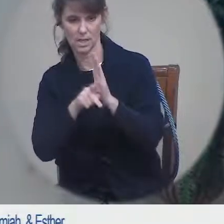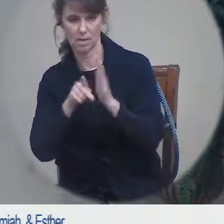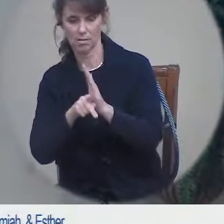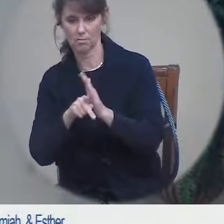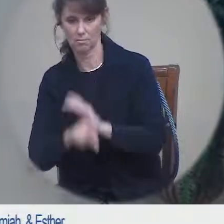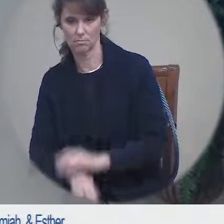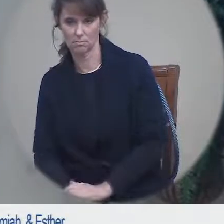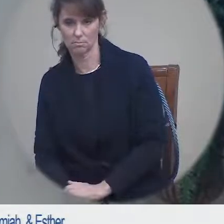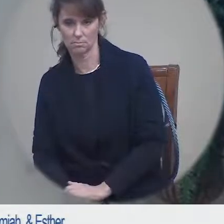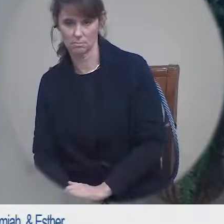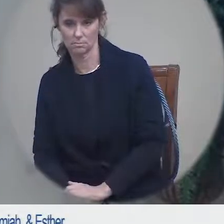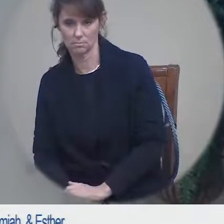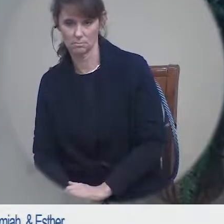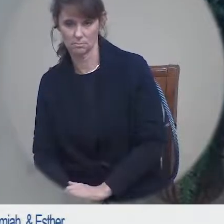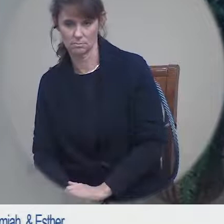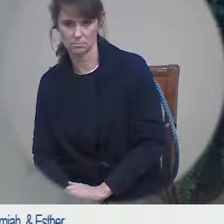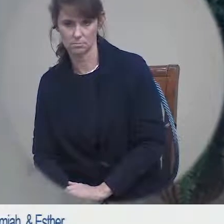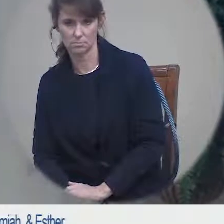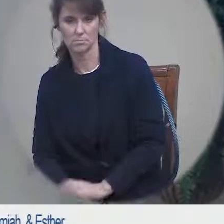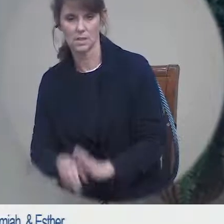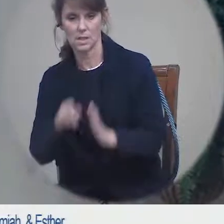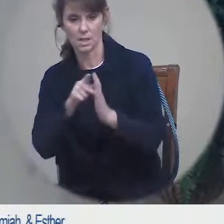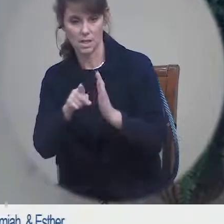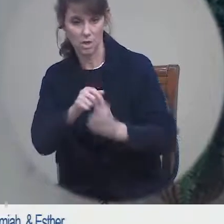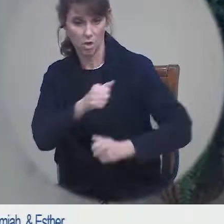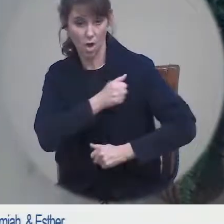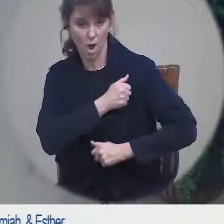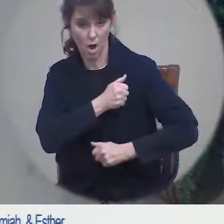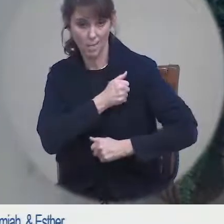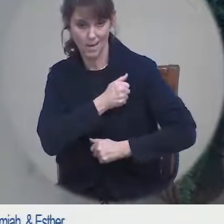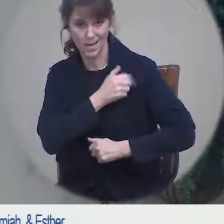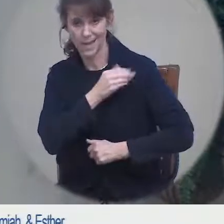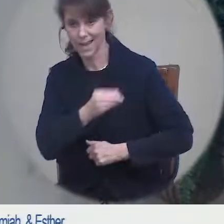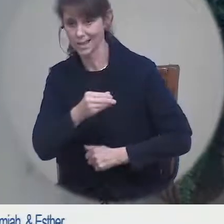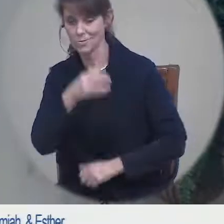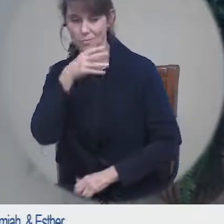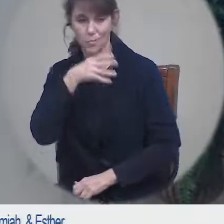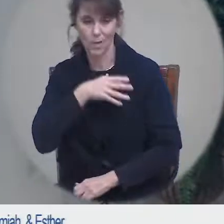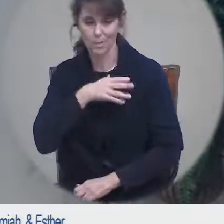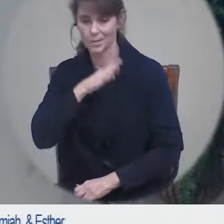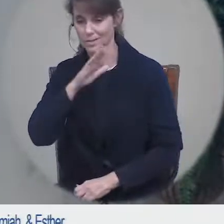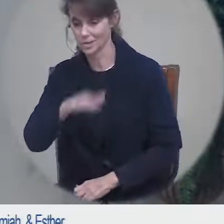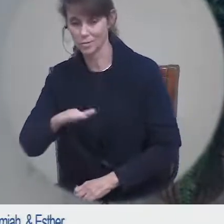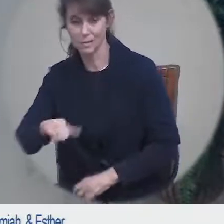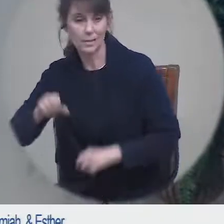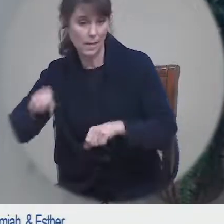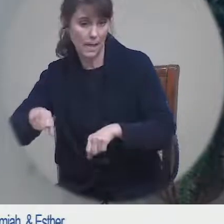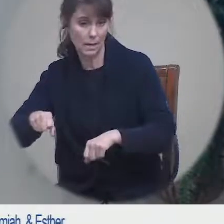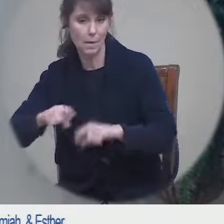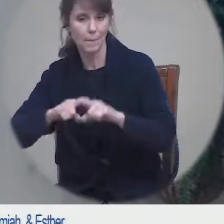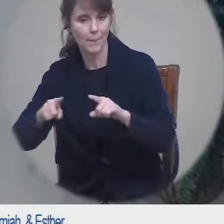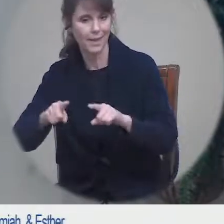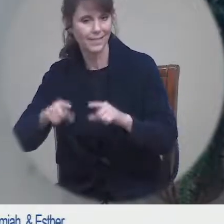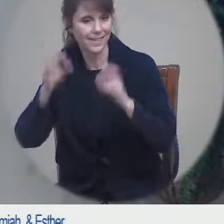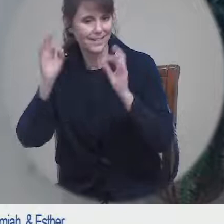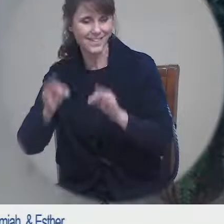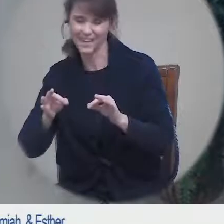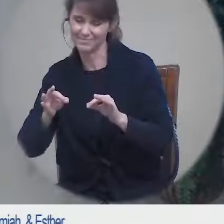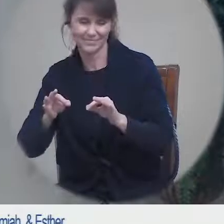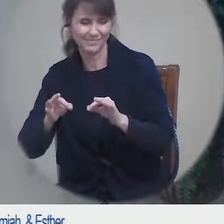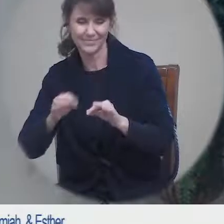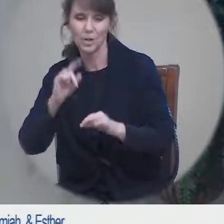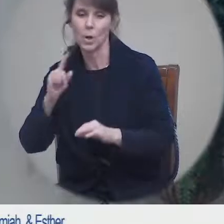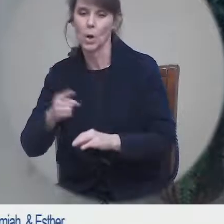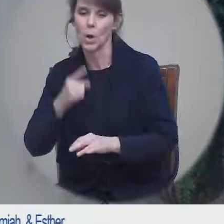army, but any woman or child. They seem to refrain from doing that. The second thing they did